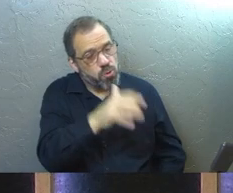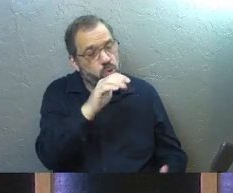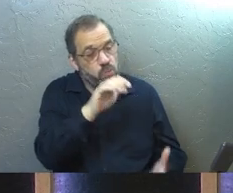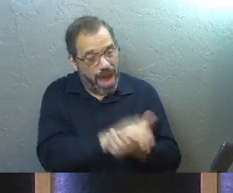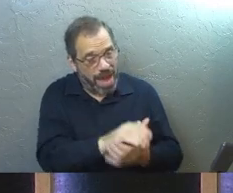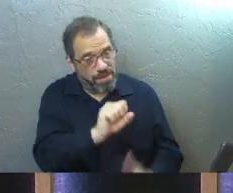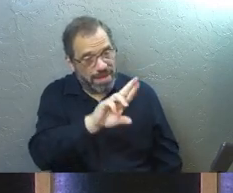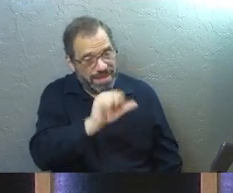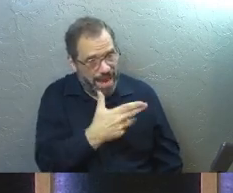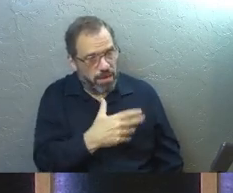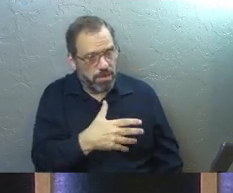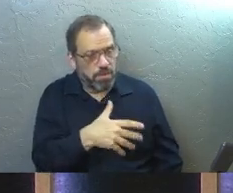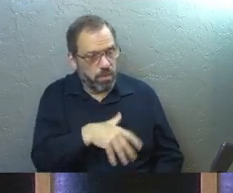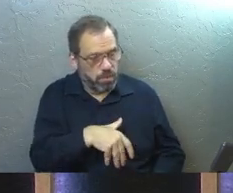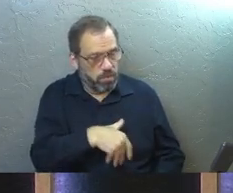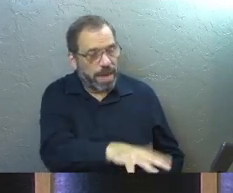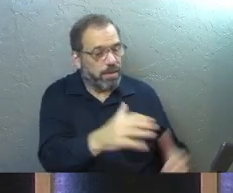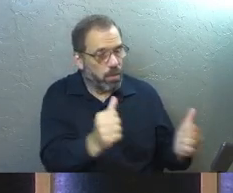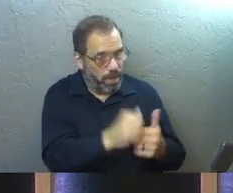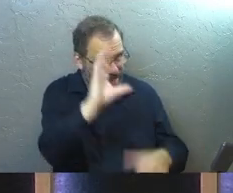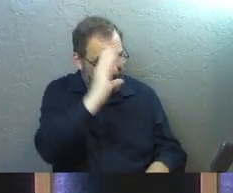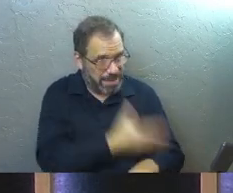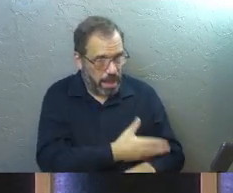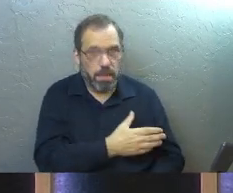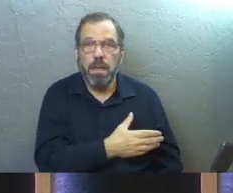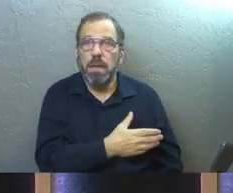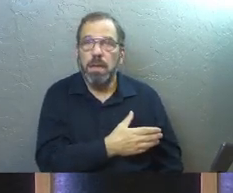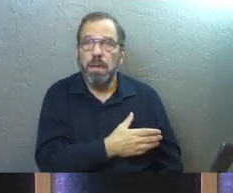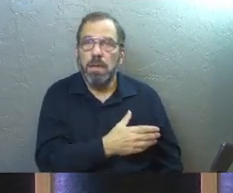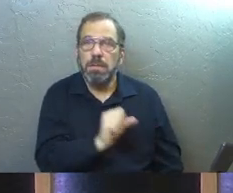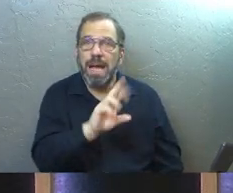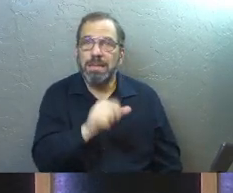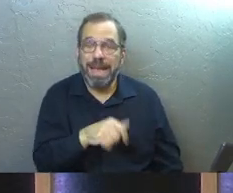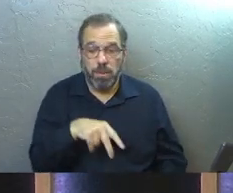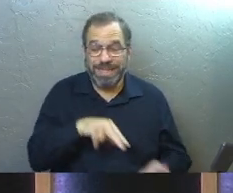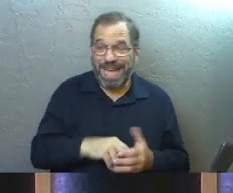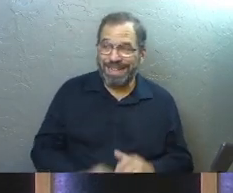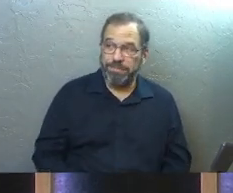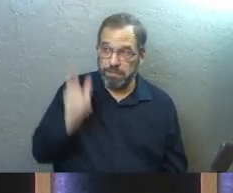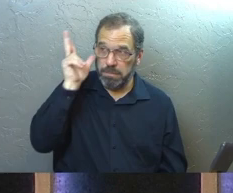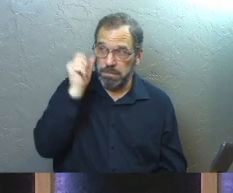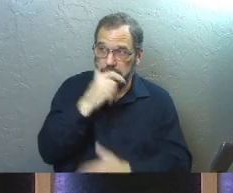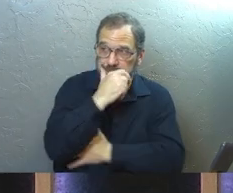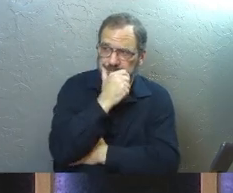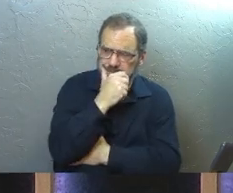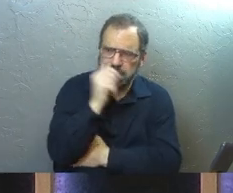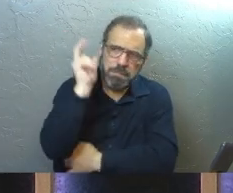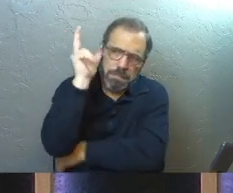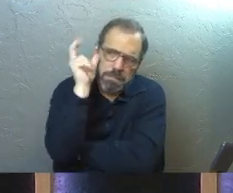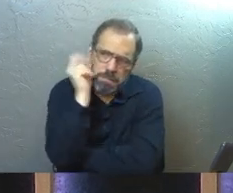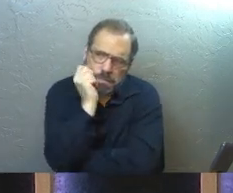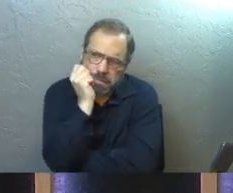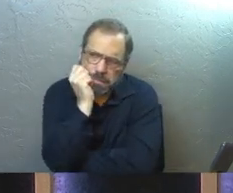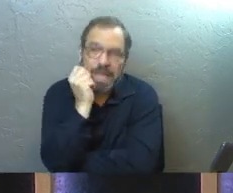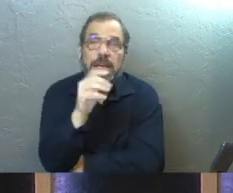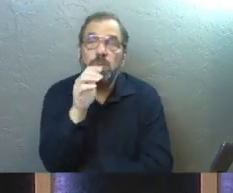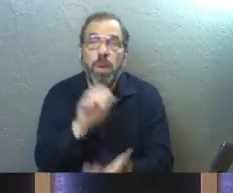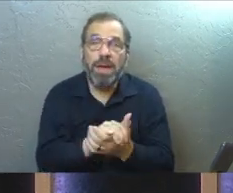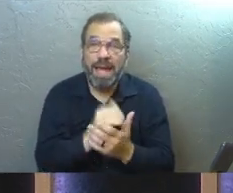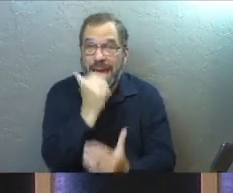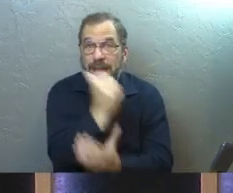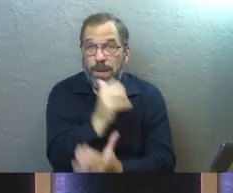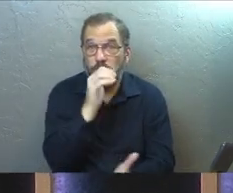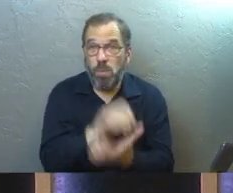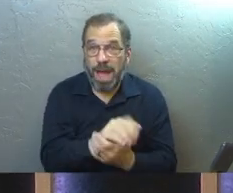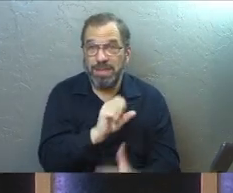wife, Sarah, will have a son." Sarah was listening to this conversation from the tent. So she's